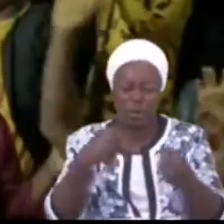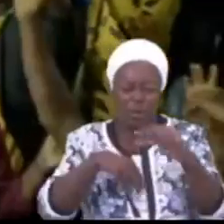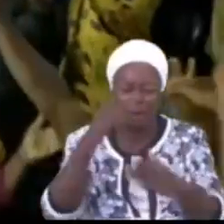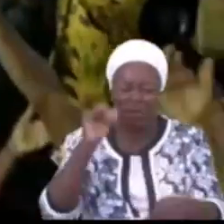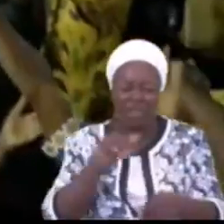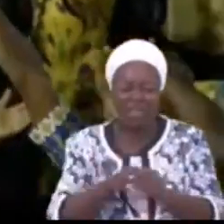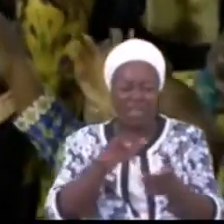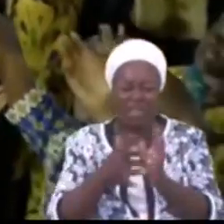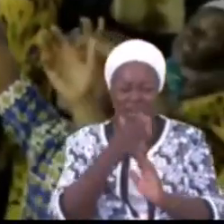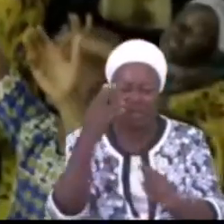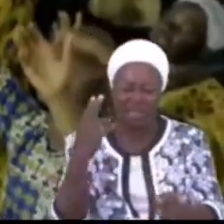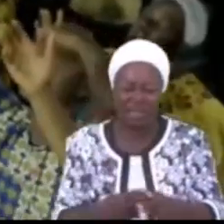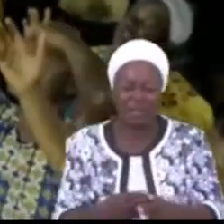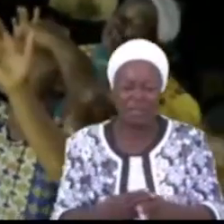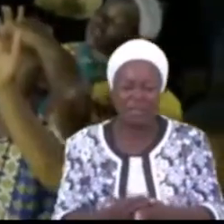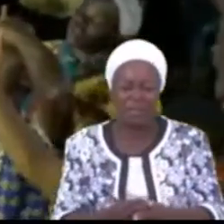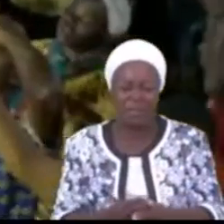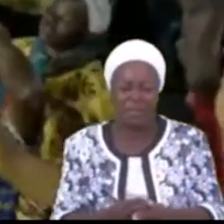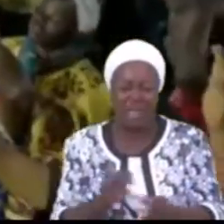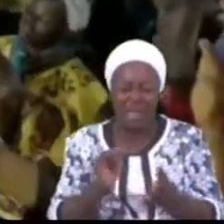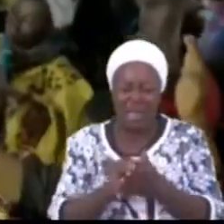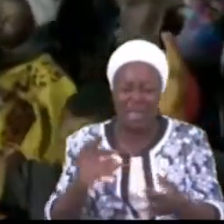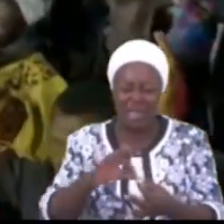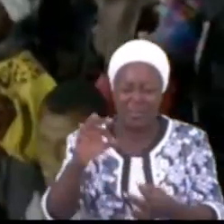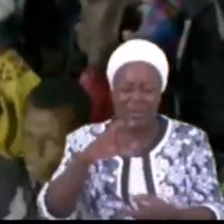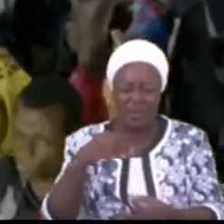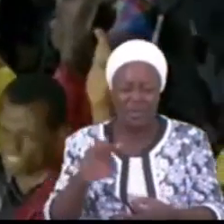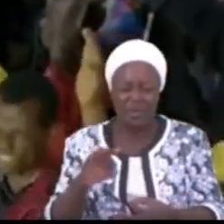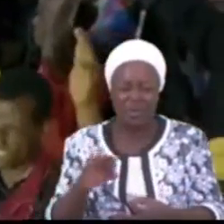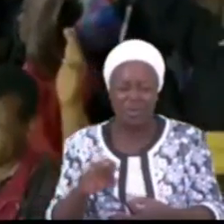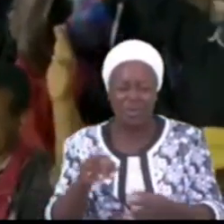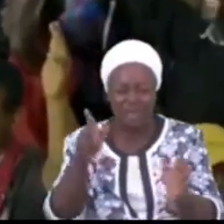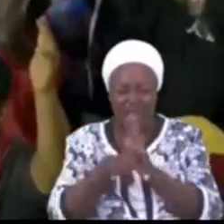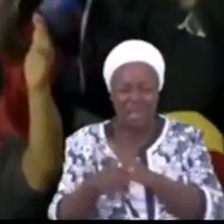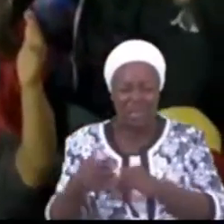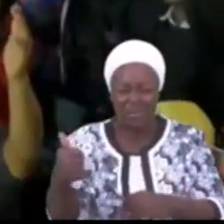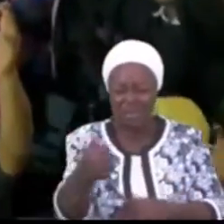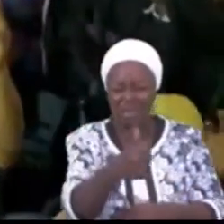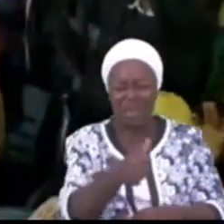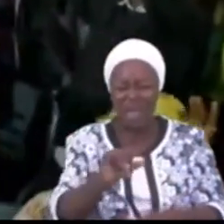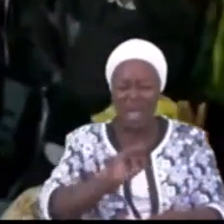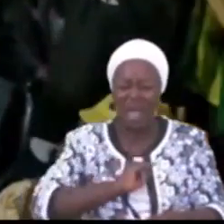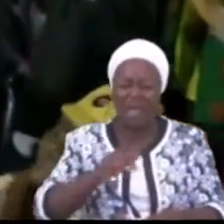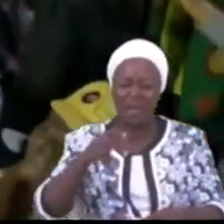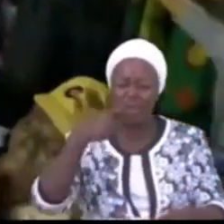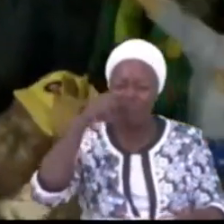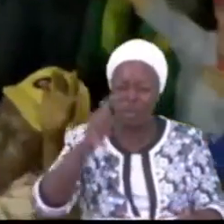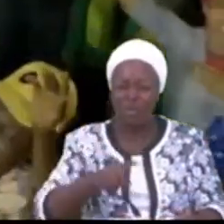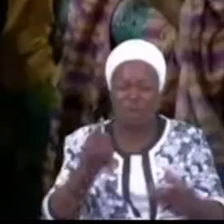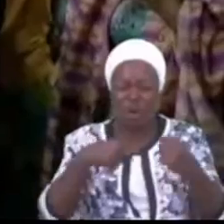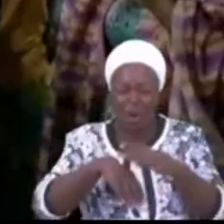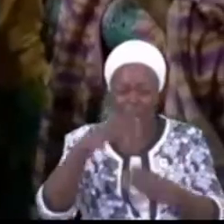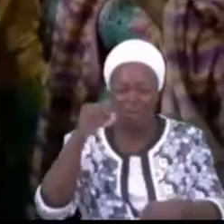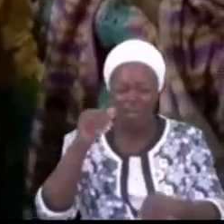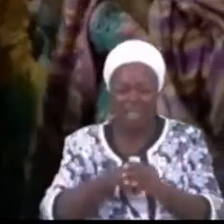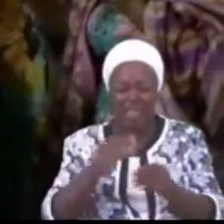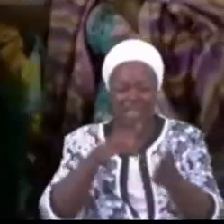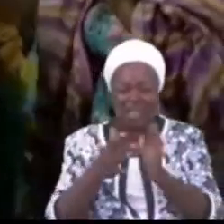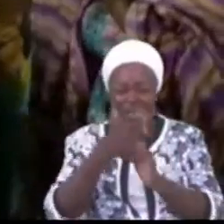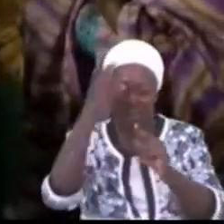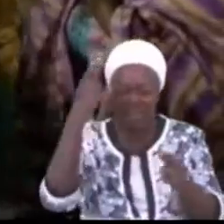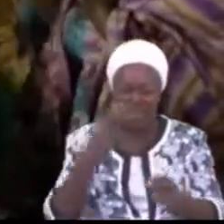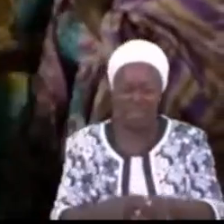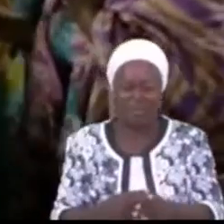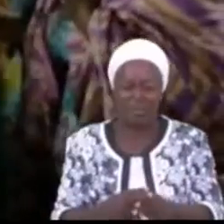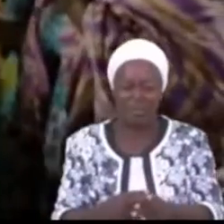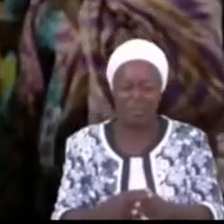name. That spirit of suicide, I command you, come out in Jesus'